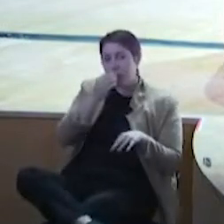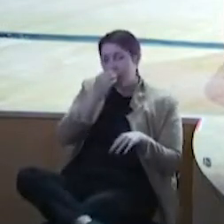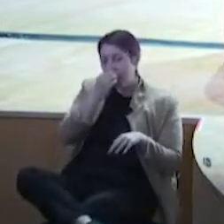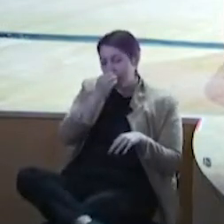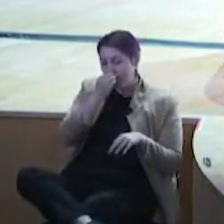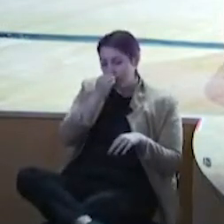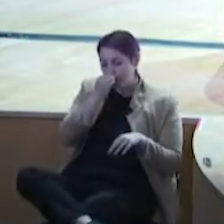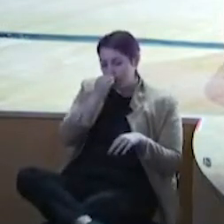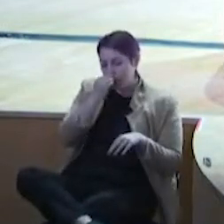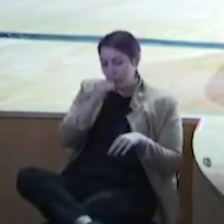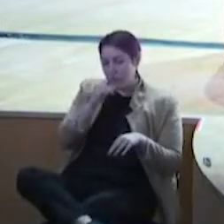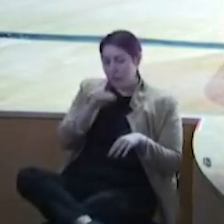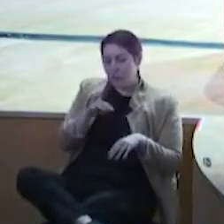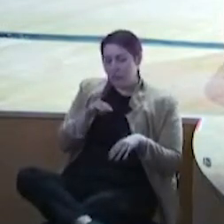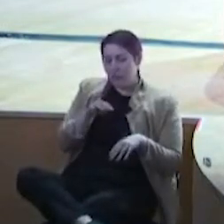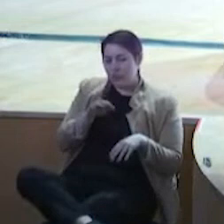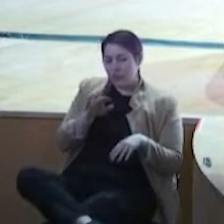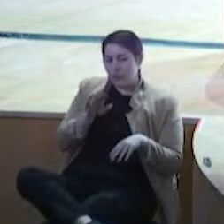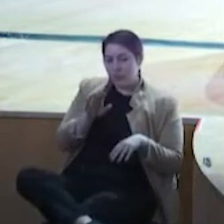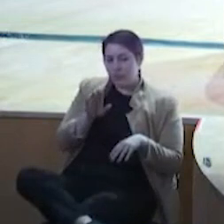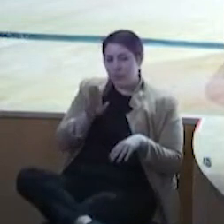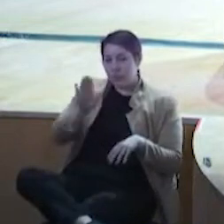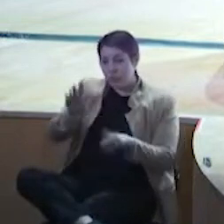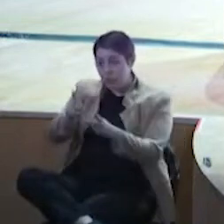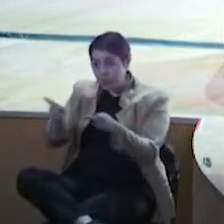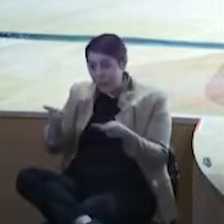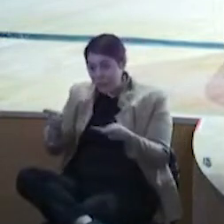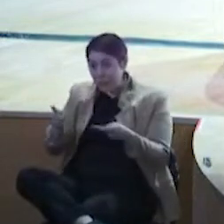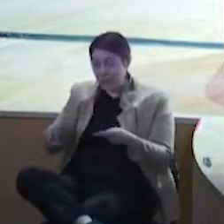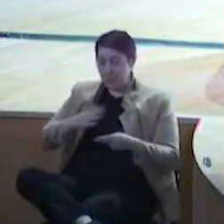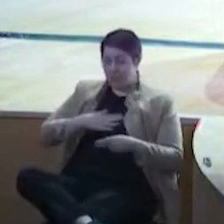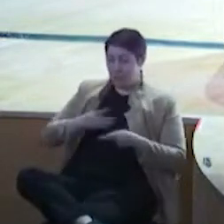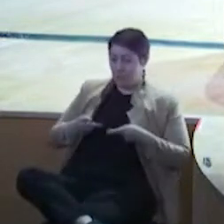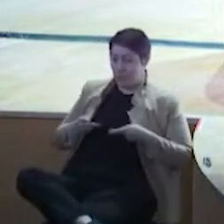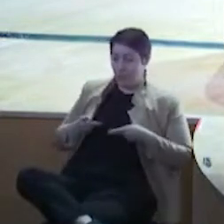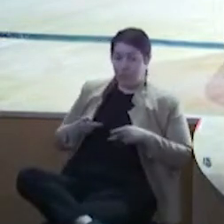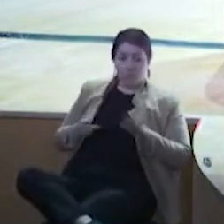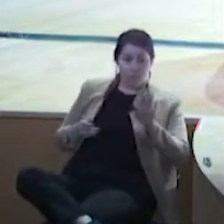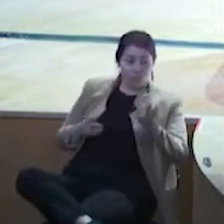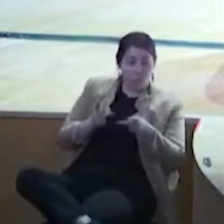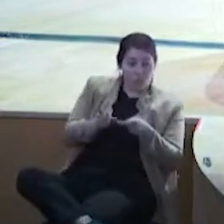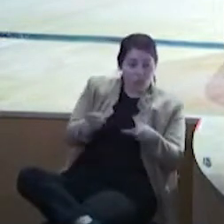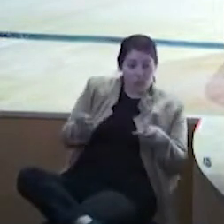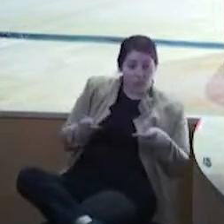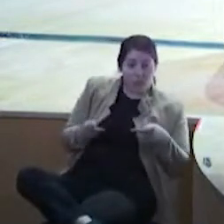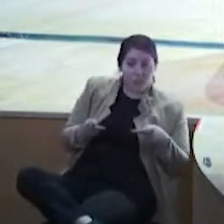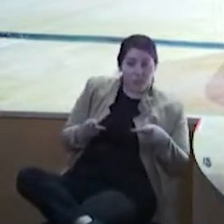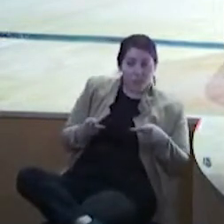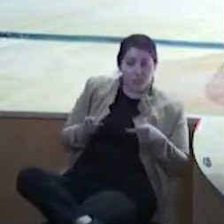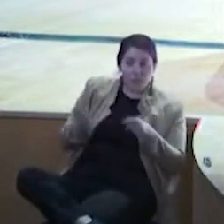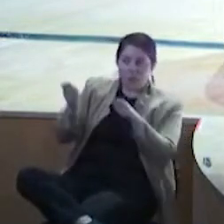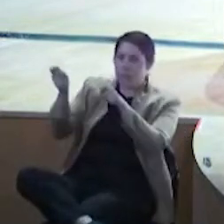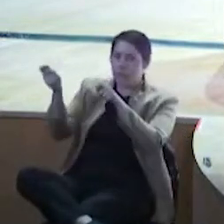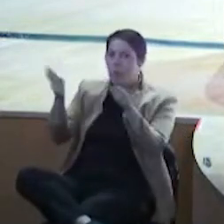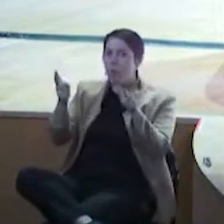in your place, in their place, in my place, and in your place, you all have a